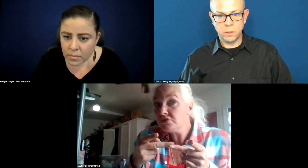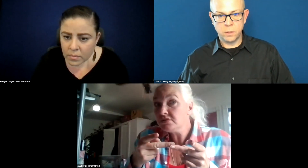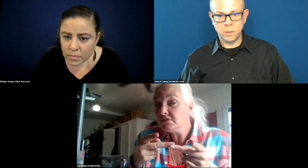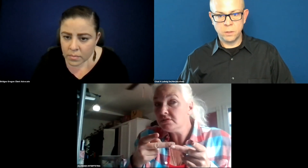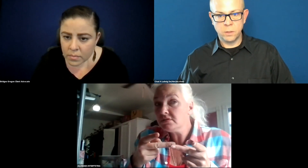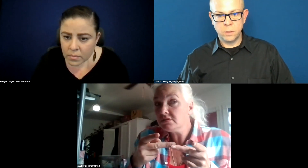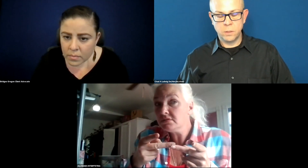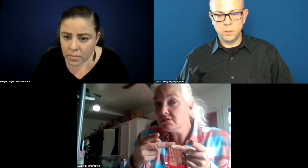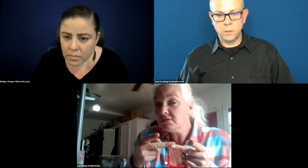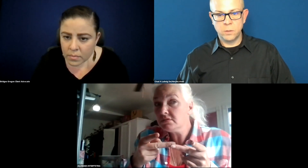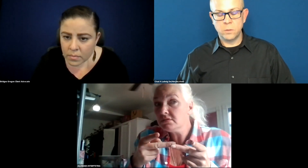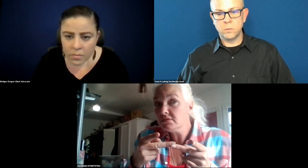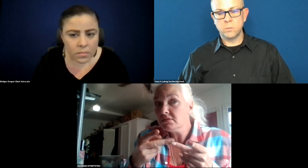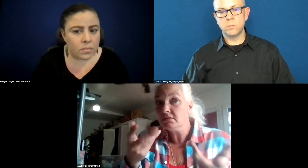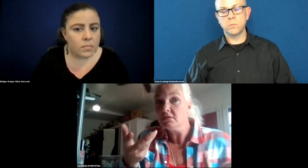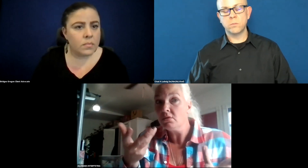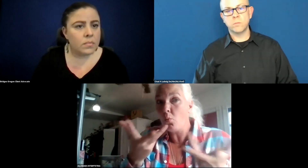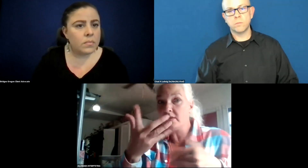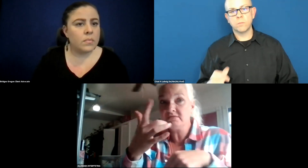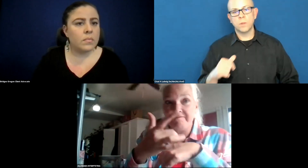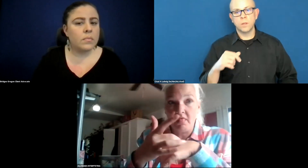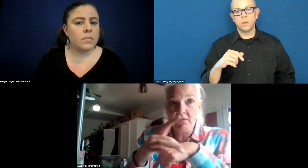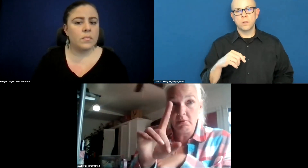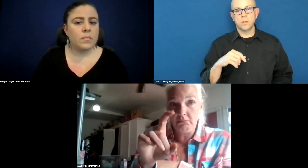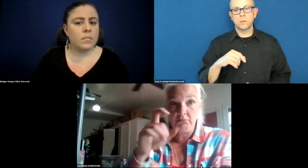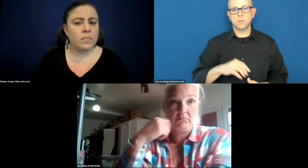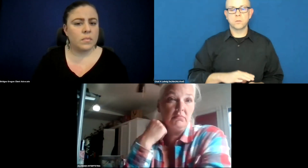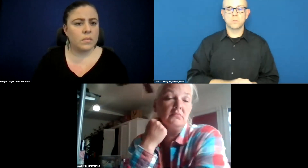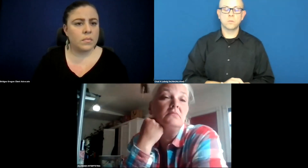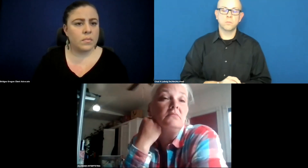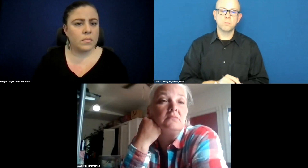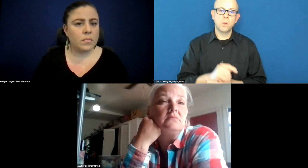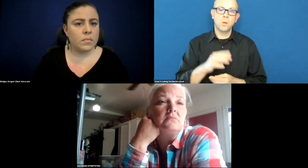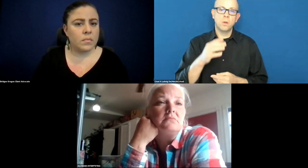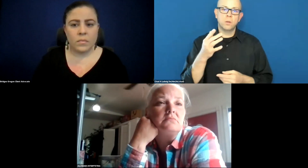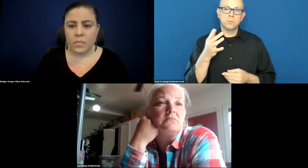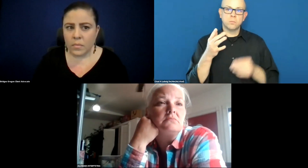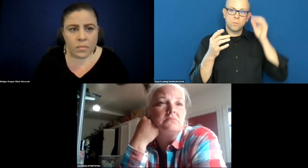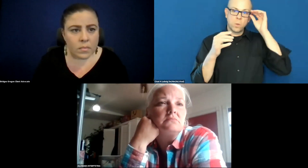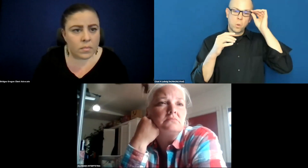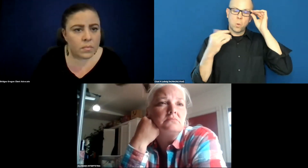of volunteer positions or what's available?